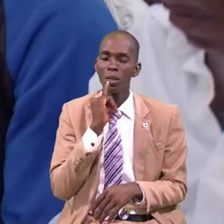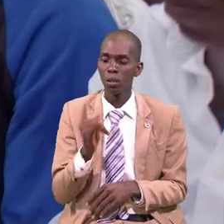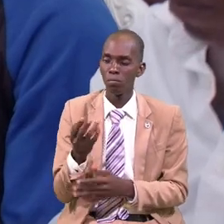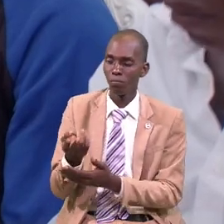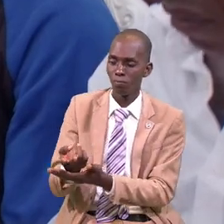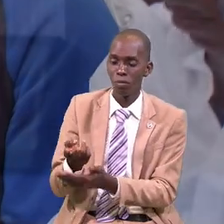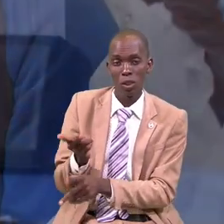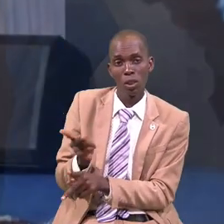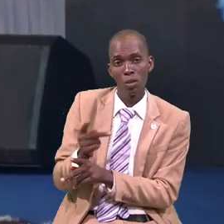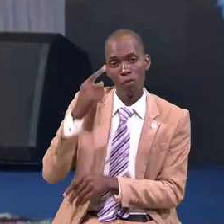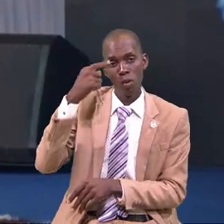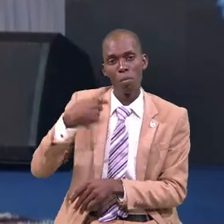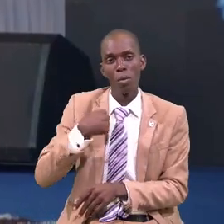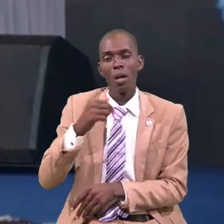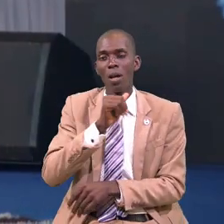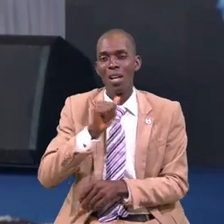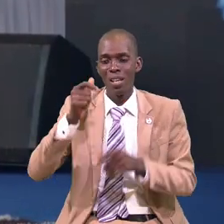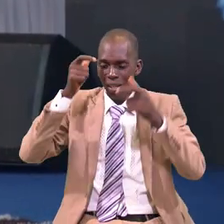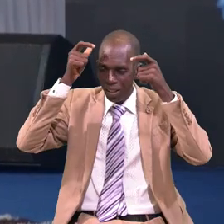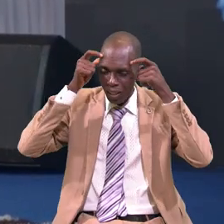of righteousness.